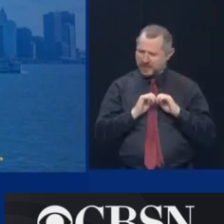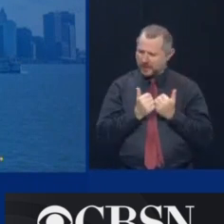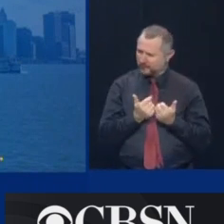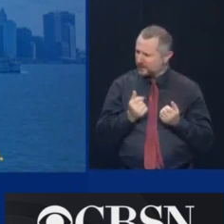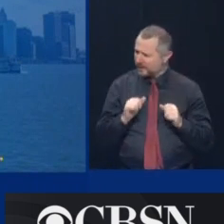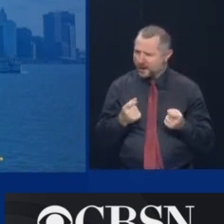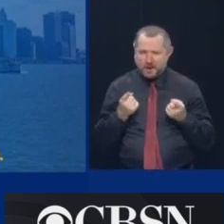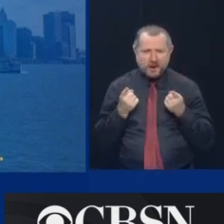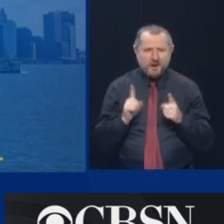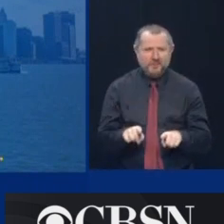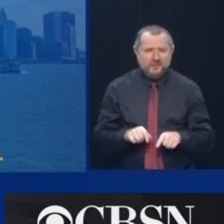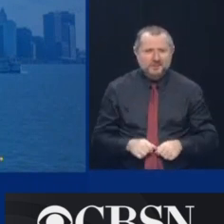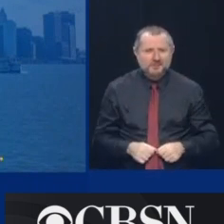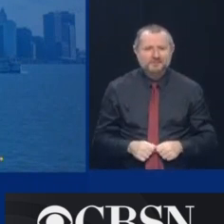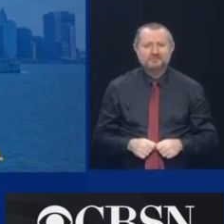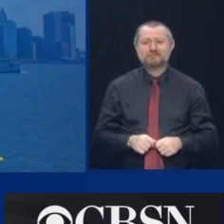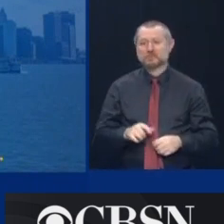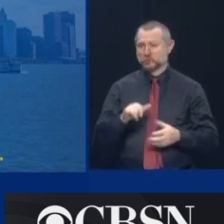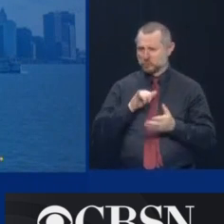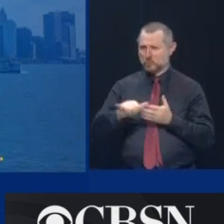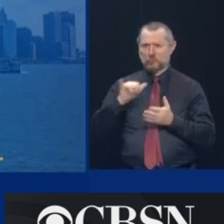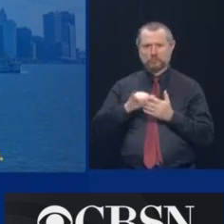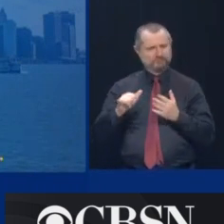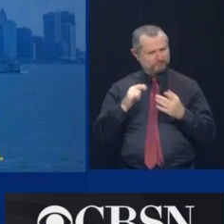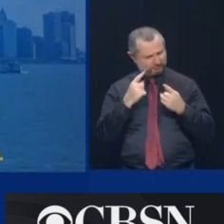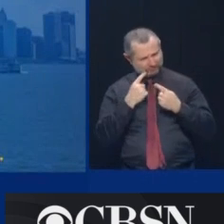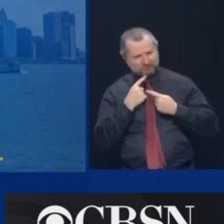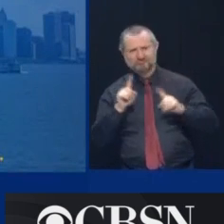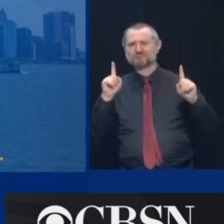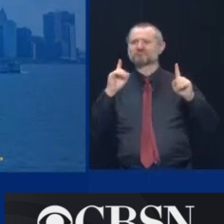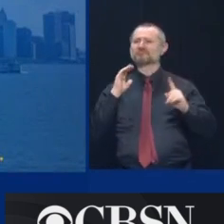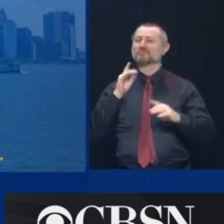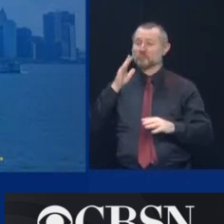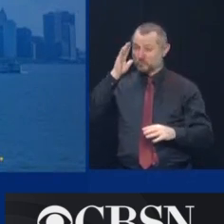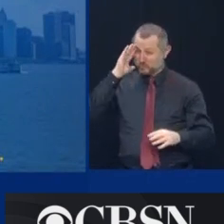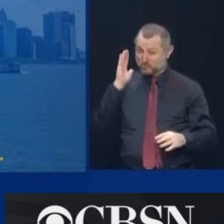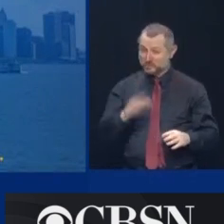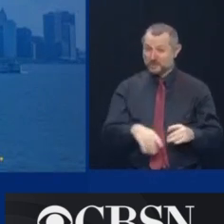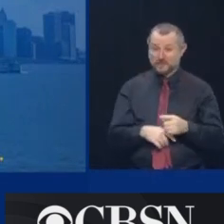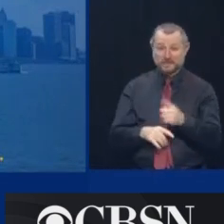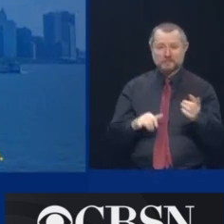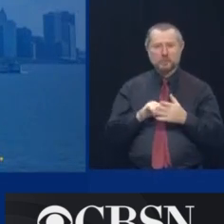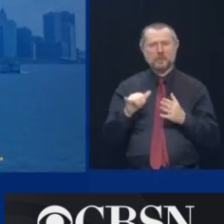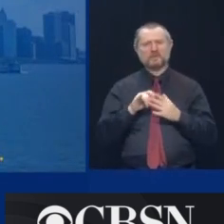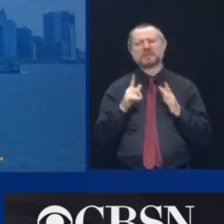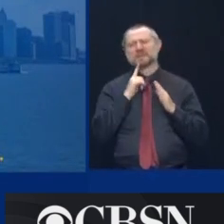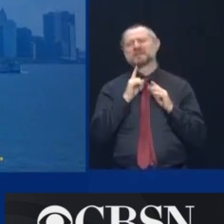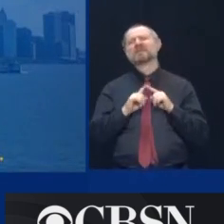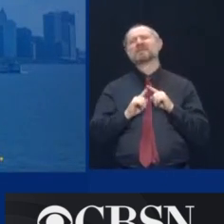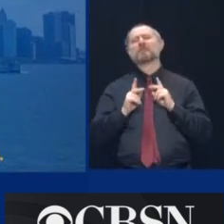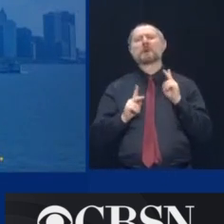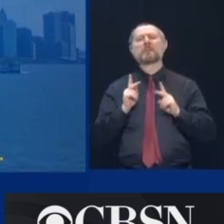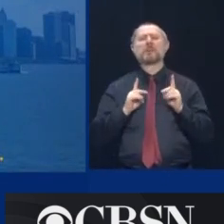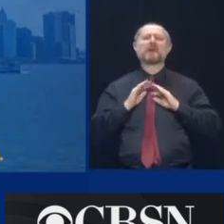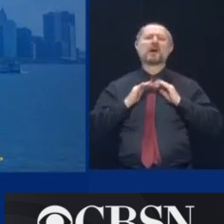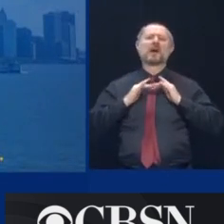How about a state like New York? So complicated, so diverse, black, brown,